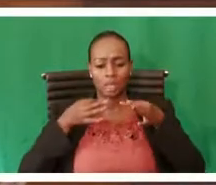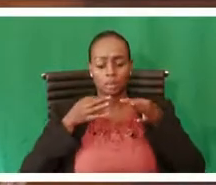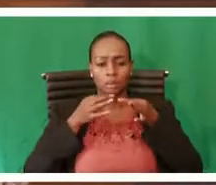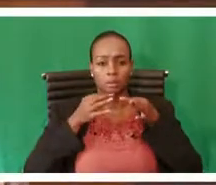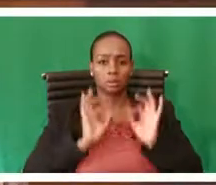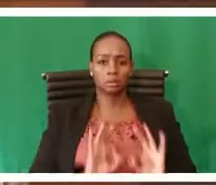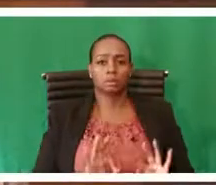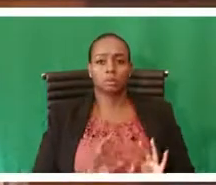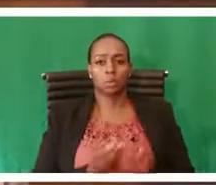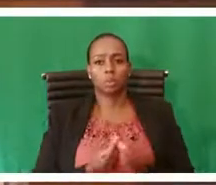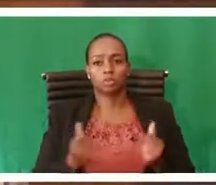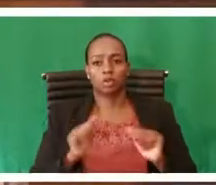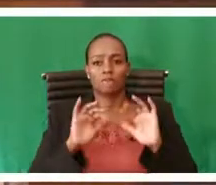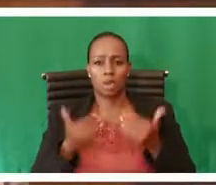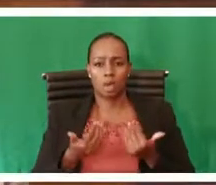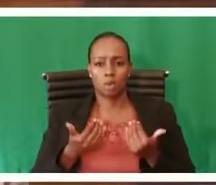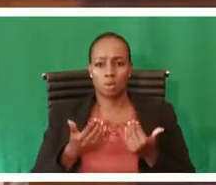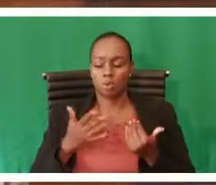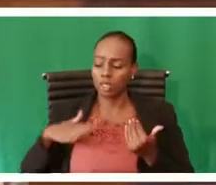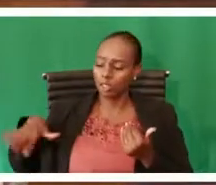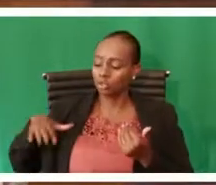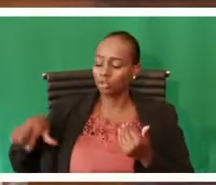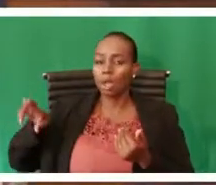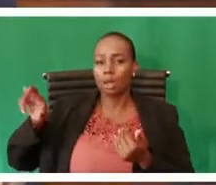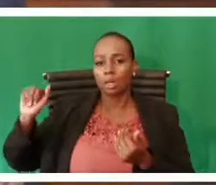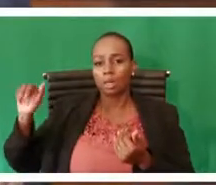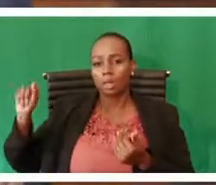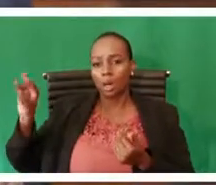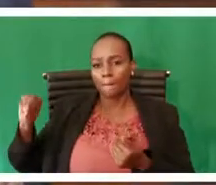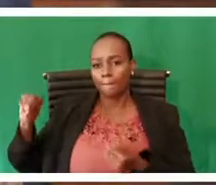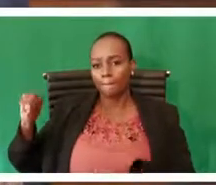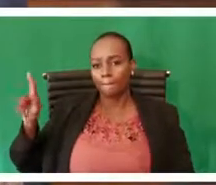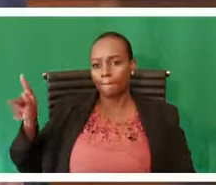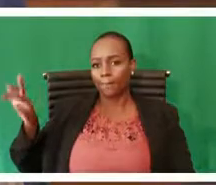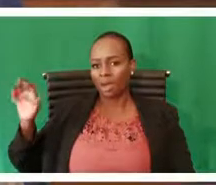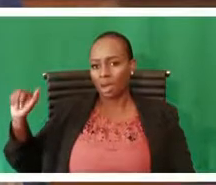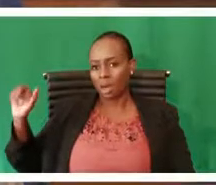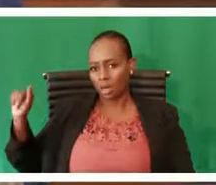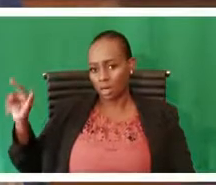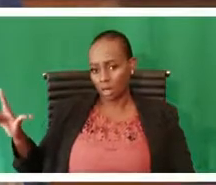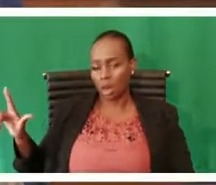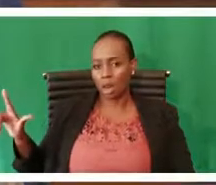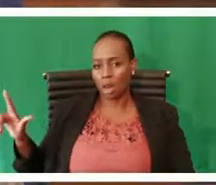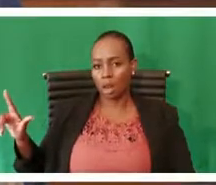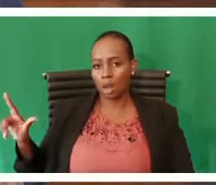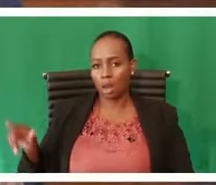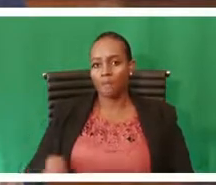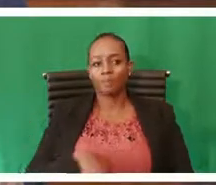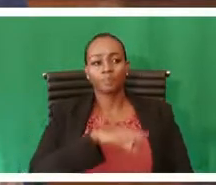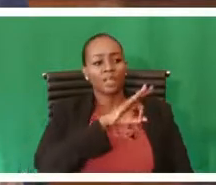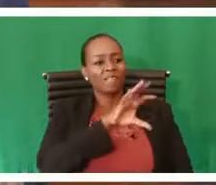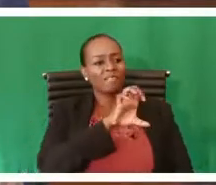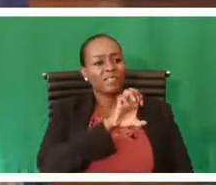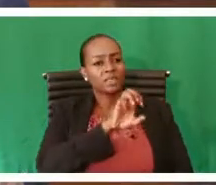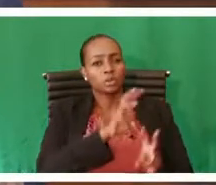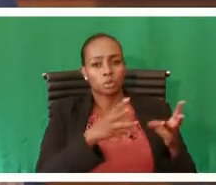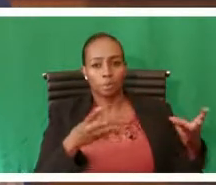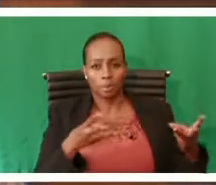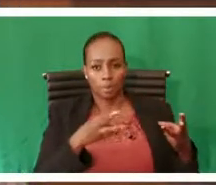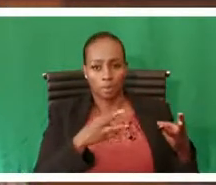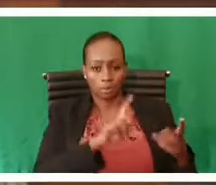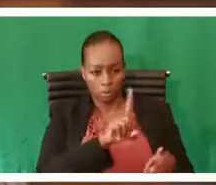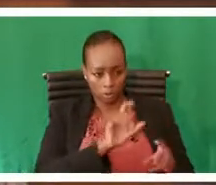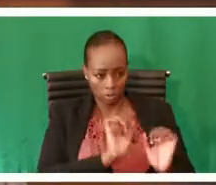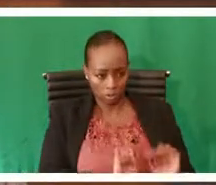deal with Ramgra. That was Free State's son. A number